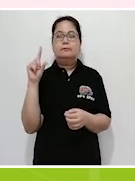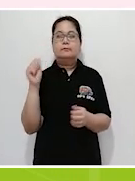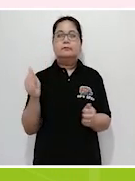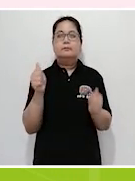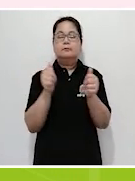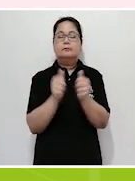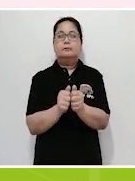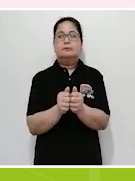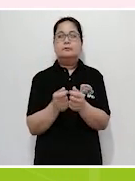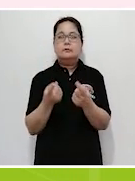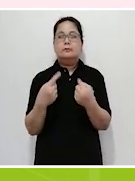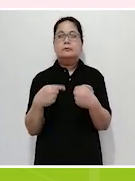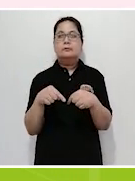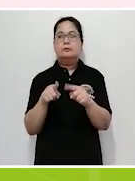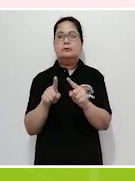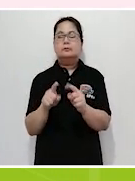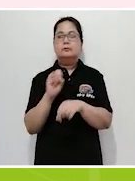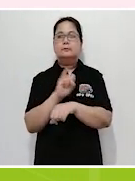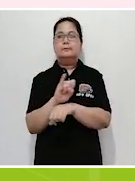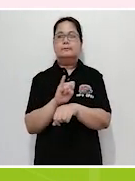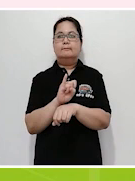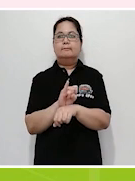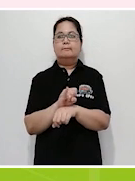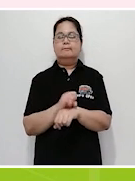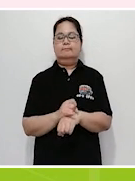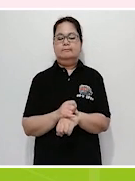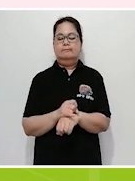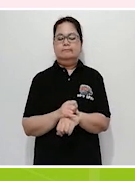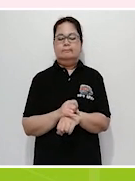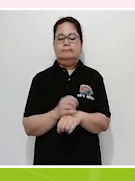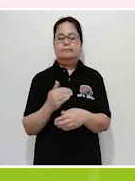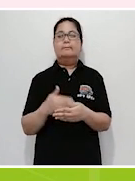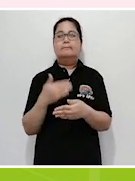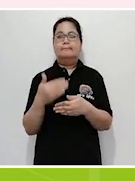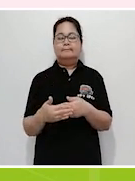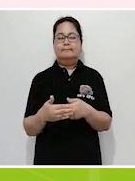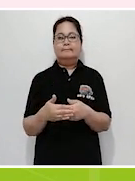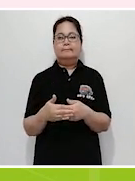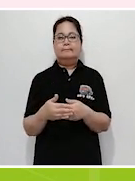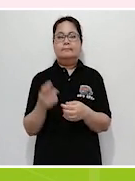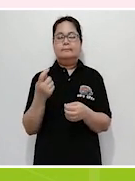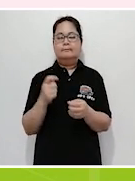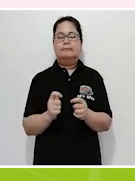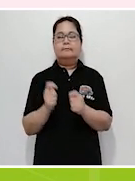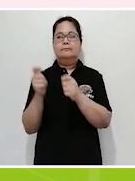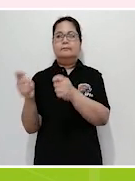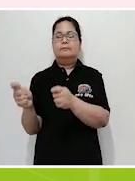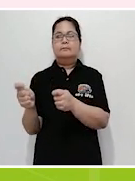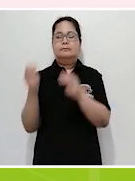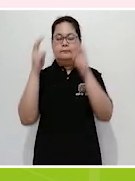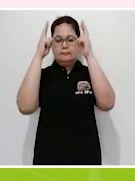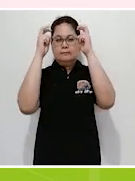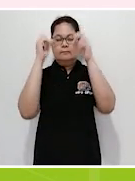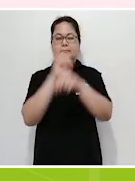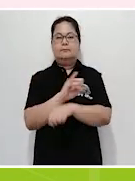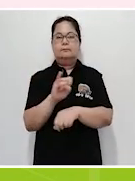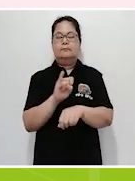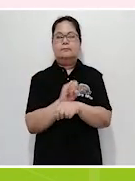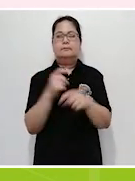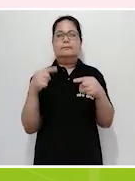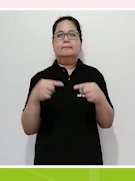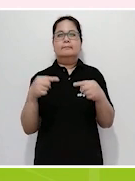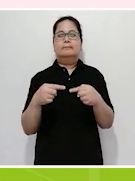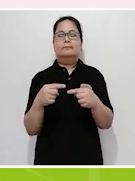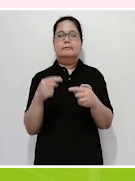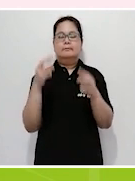monkey and a bird also joined them on the way to the island. Next, they traveled to the